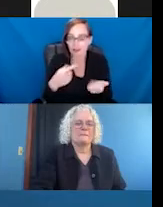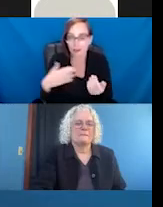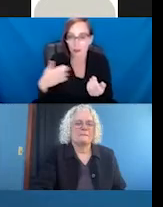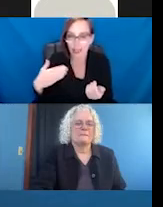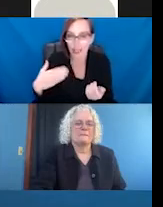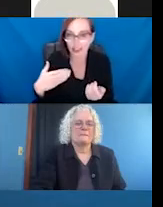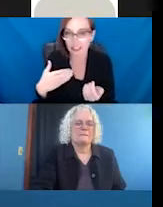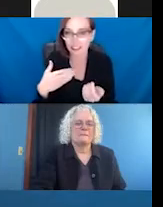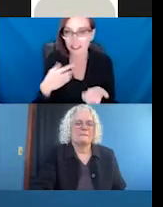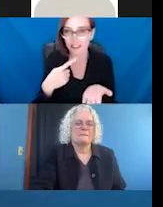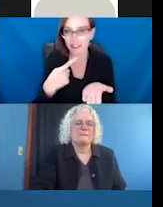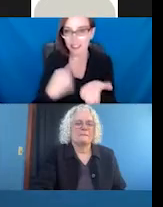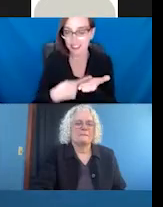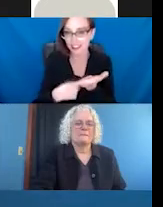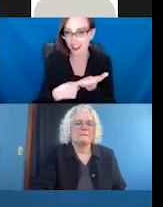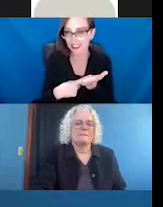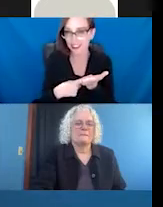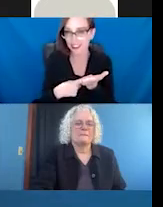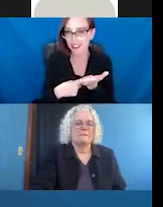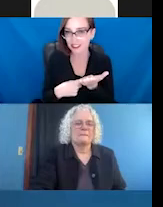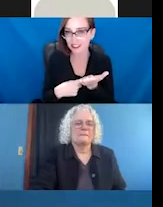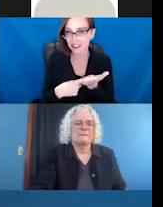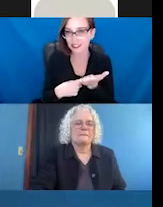about in our committee,